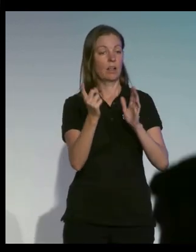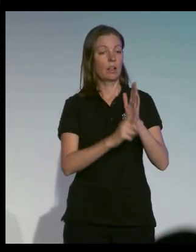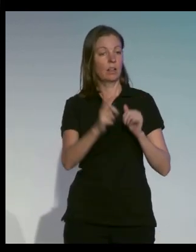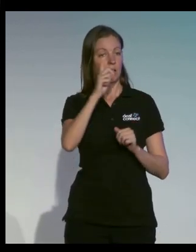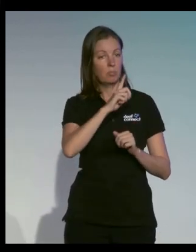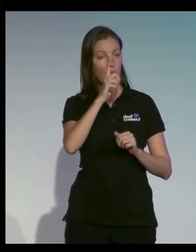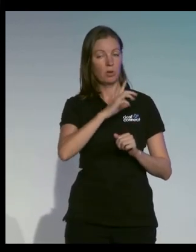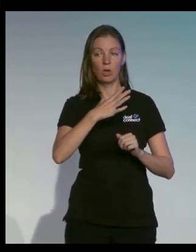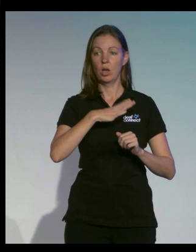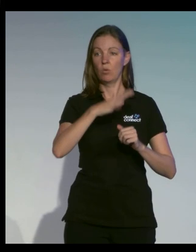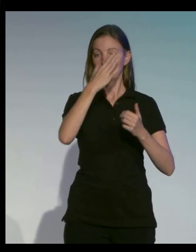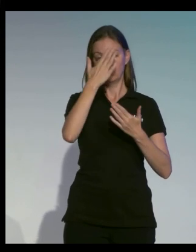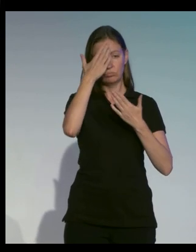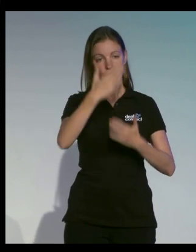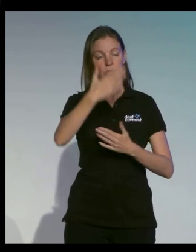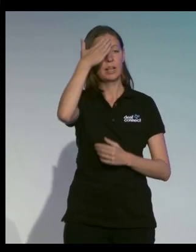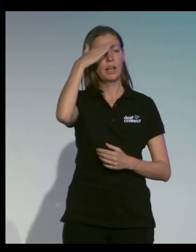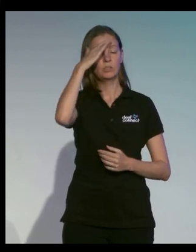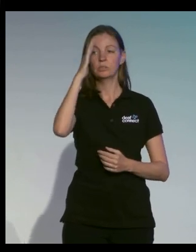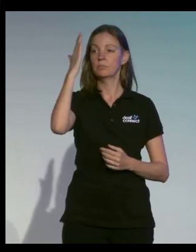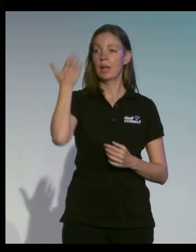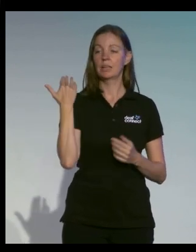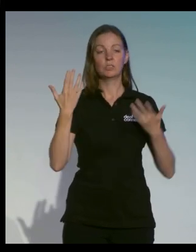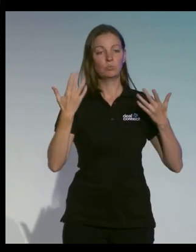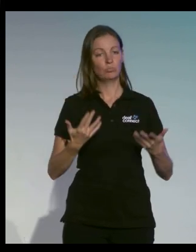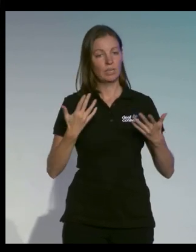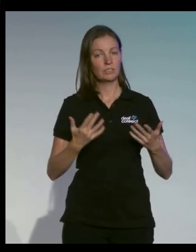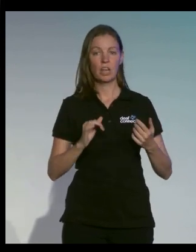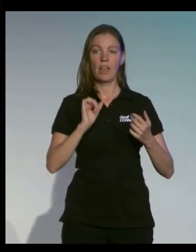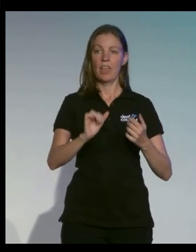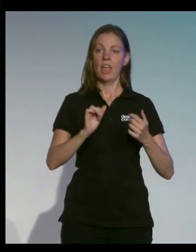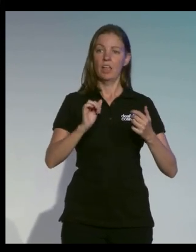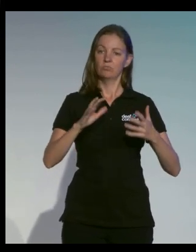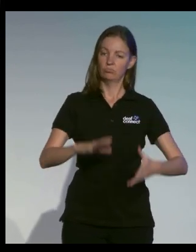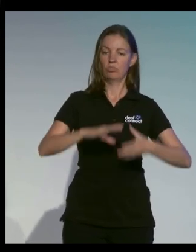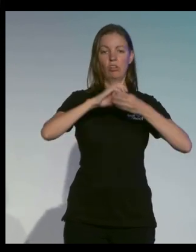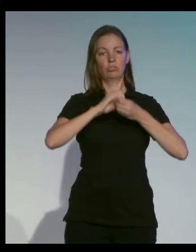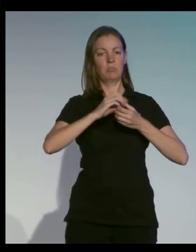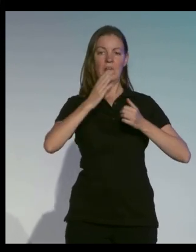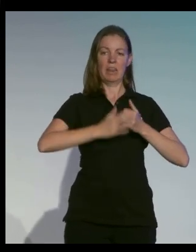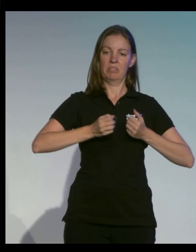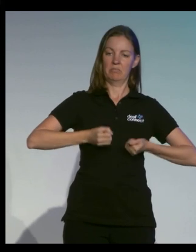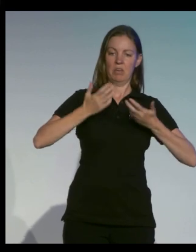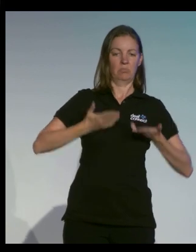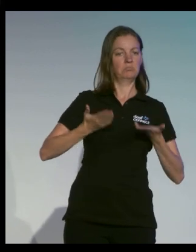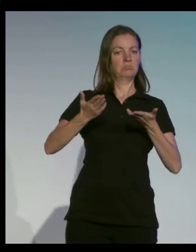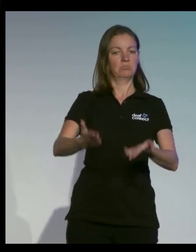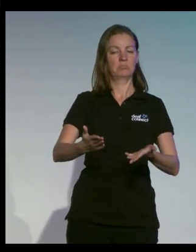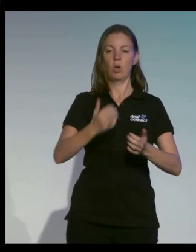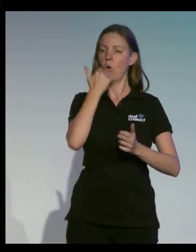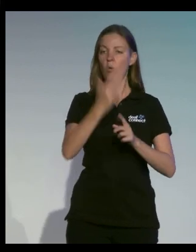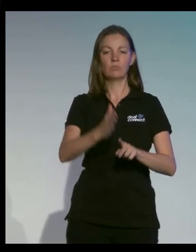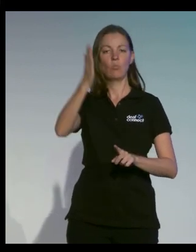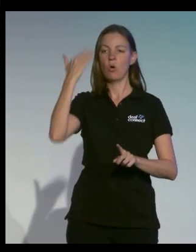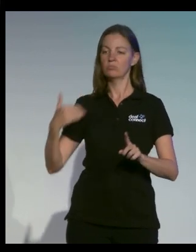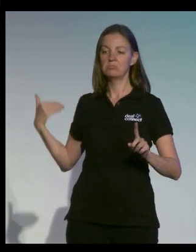collective respects to elders past and present. Sovereignty was never ceded, and this was and always will be Aboriginal